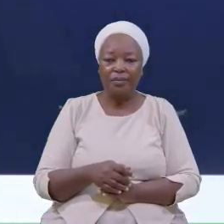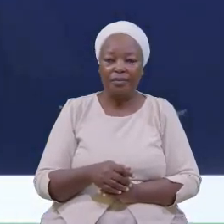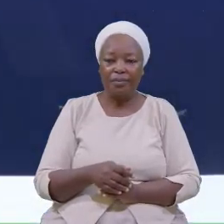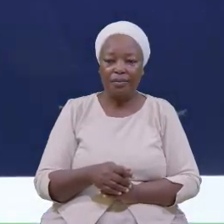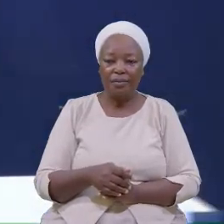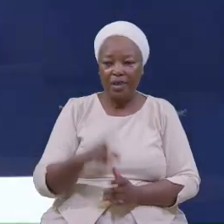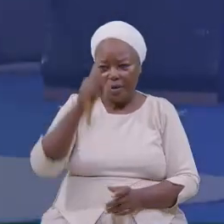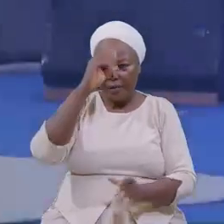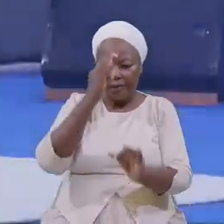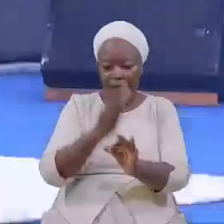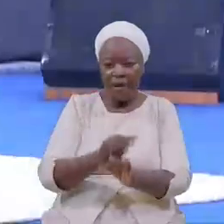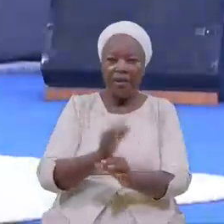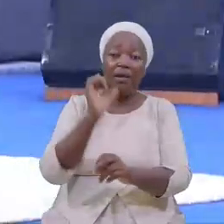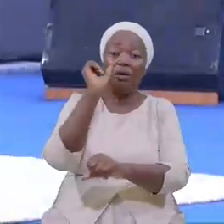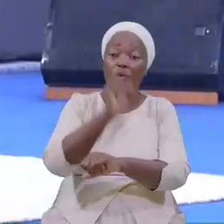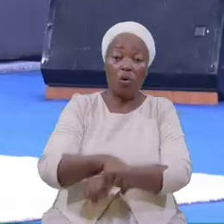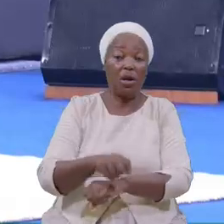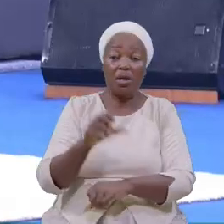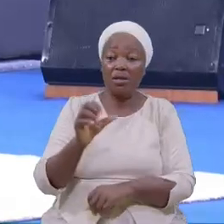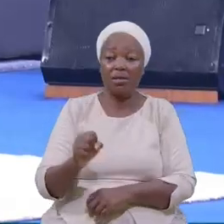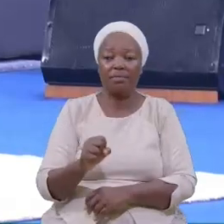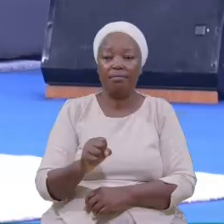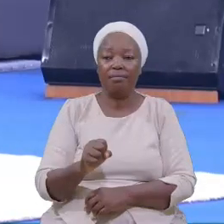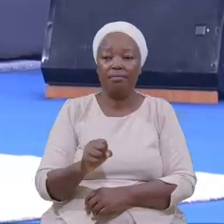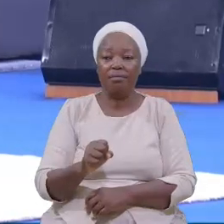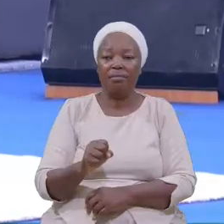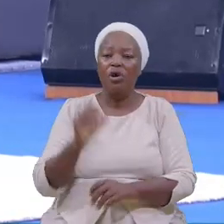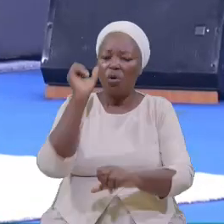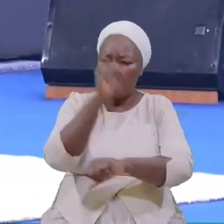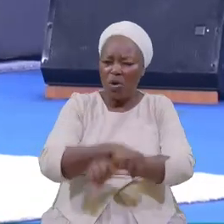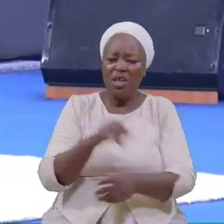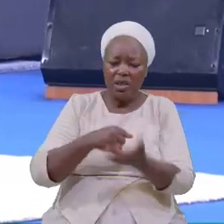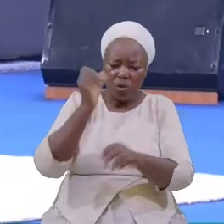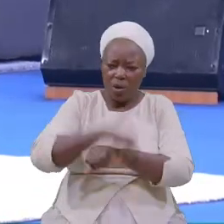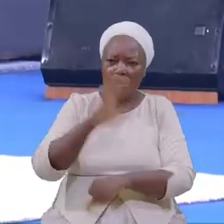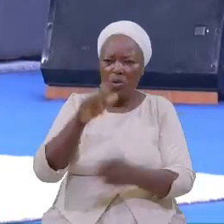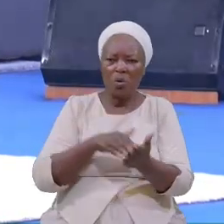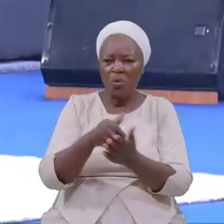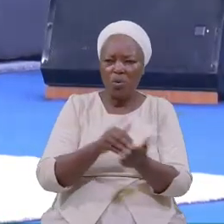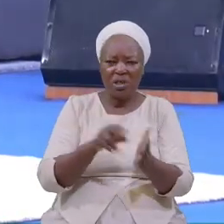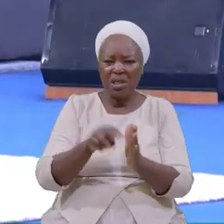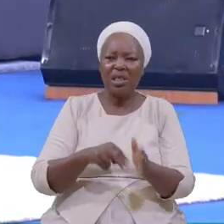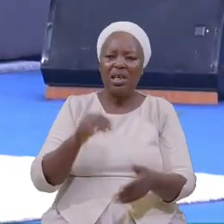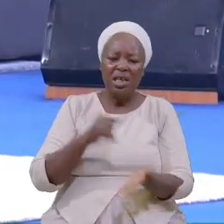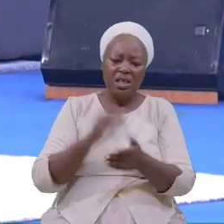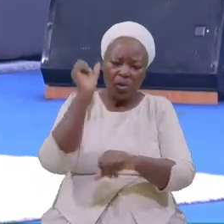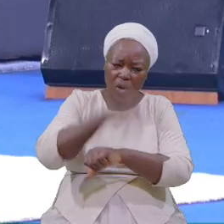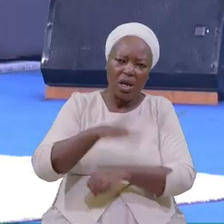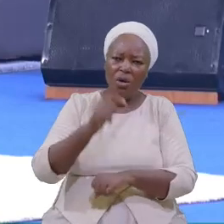Faith conquers. Conquers your weakness. Conquers your infirmity.